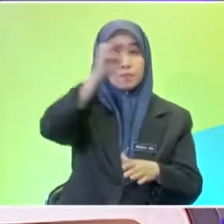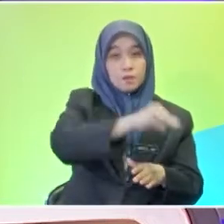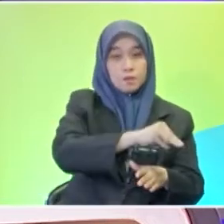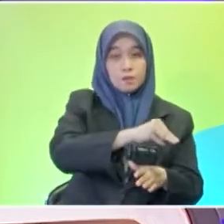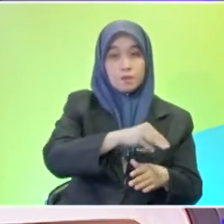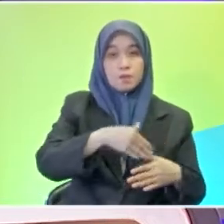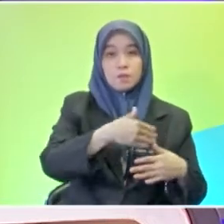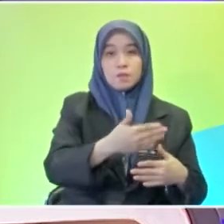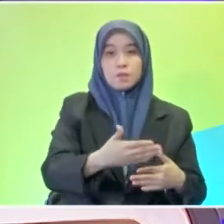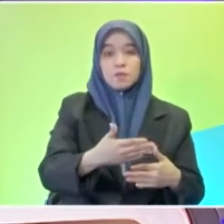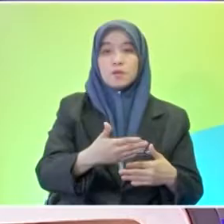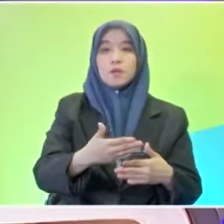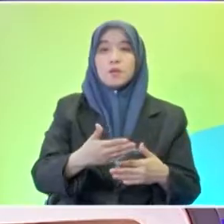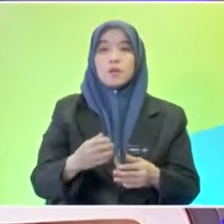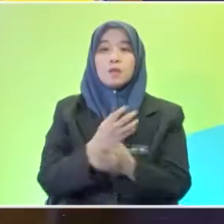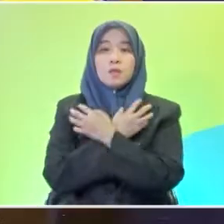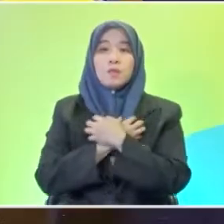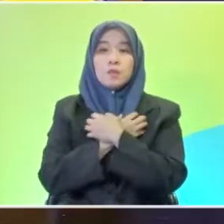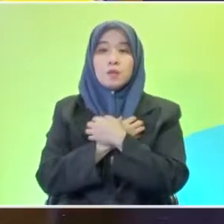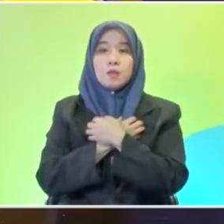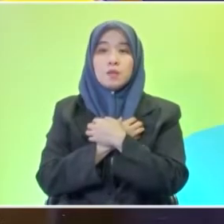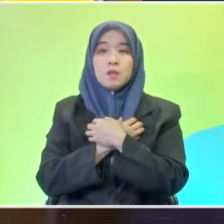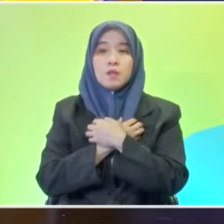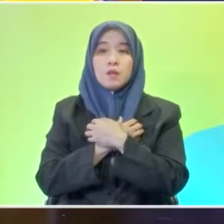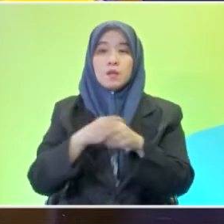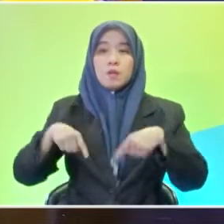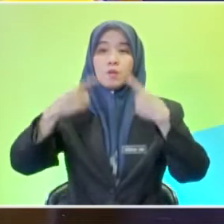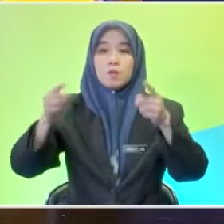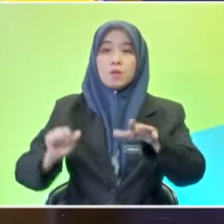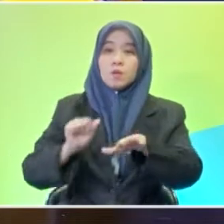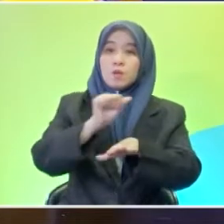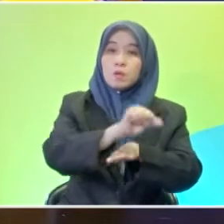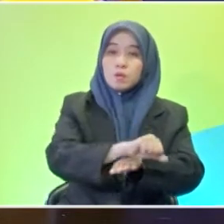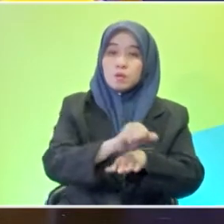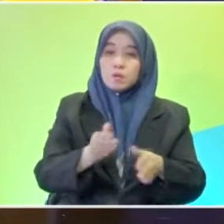Okay, next. The bear went across the river.